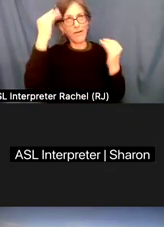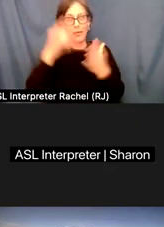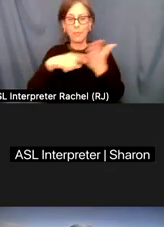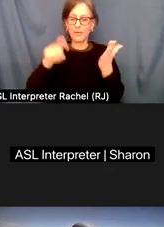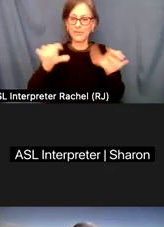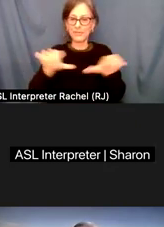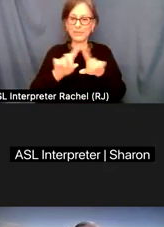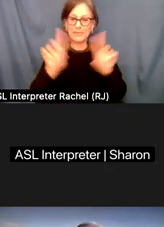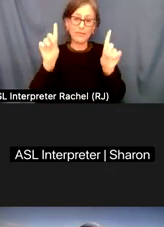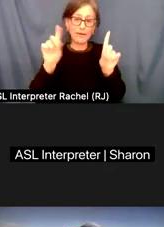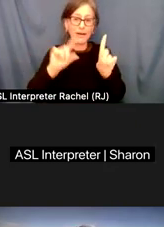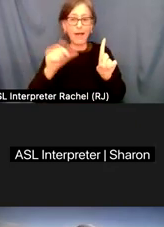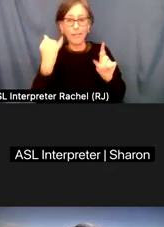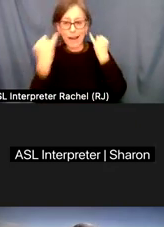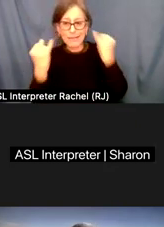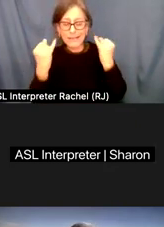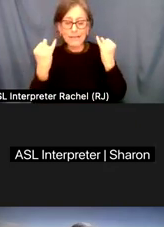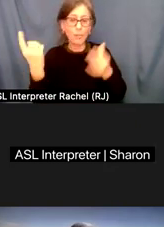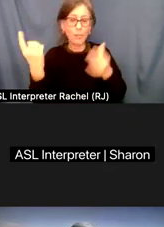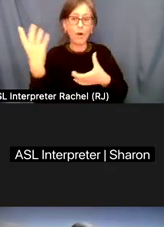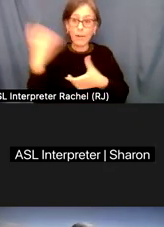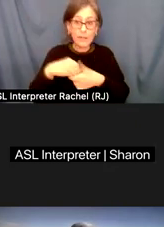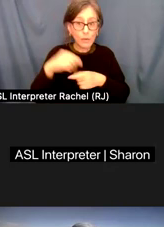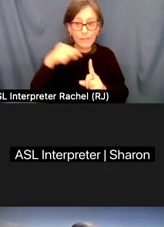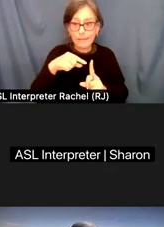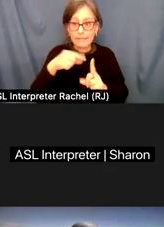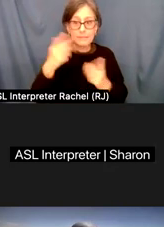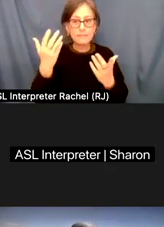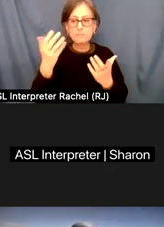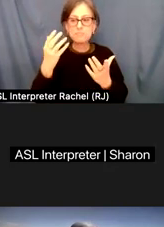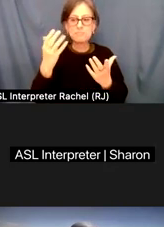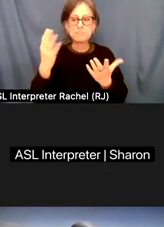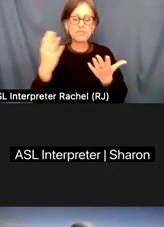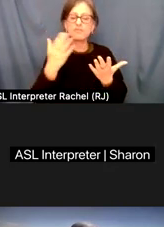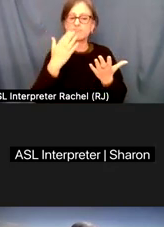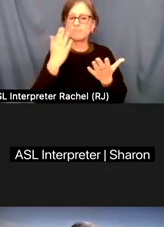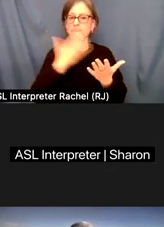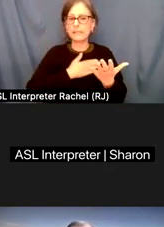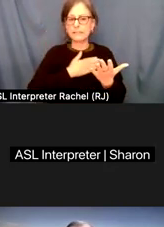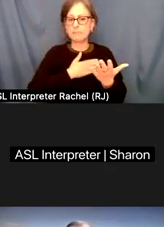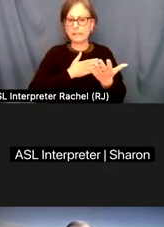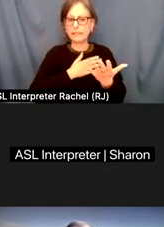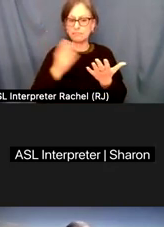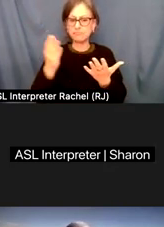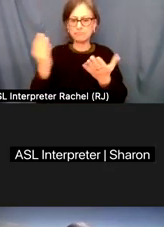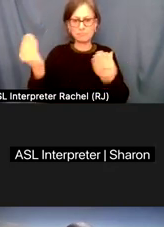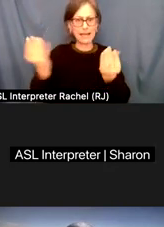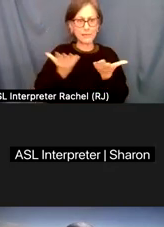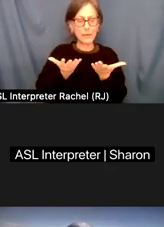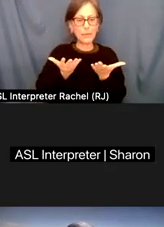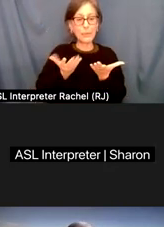doing differently or including, and we want to hear that to use to update the presentation. If you are in